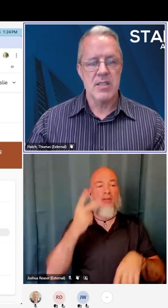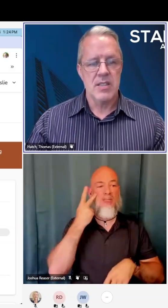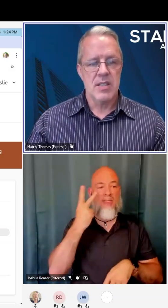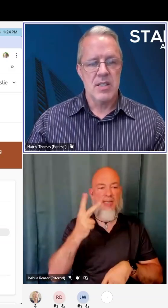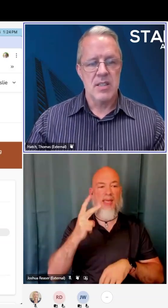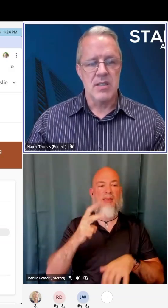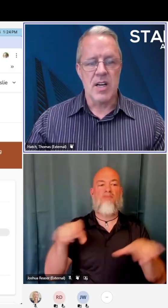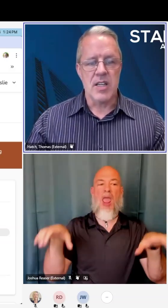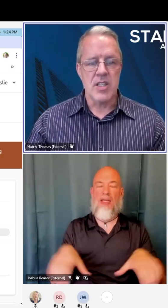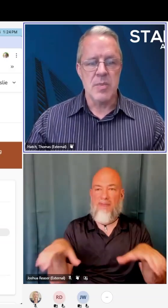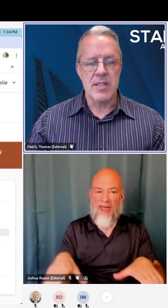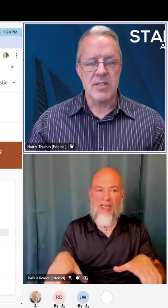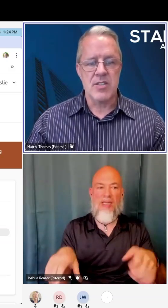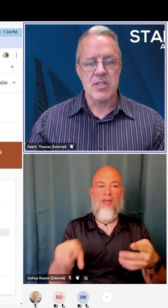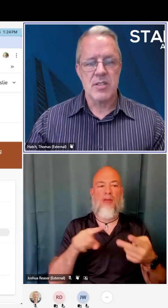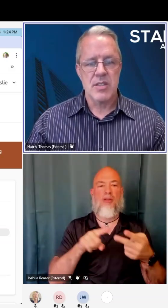activity,